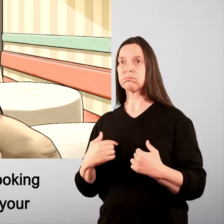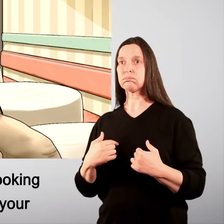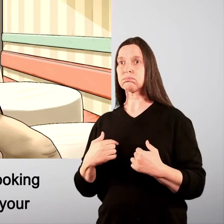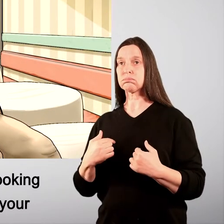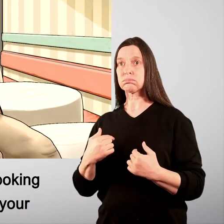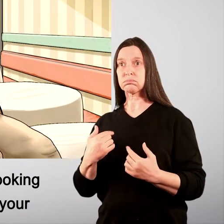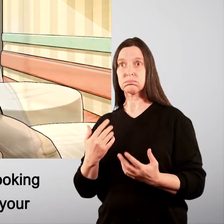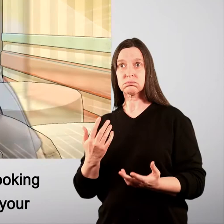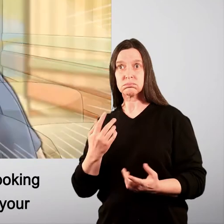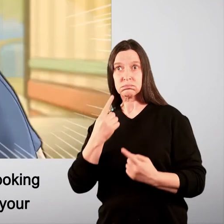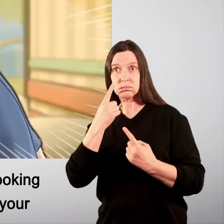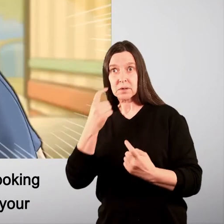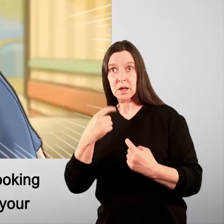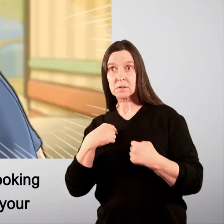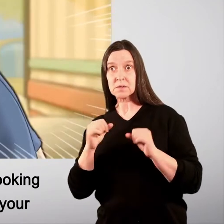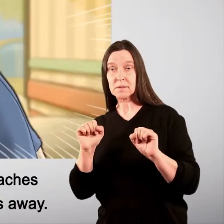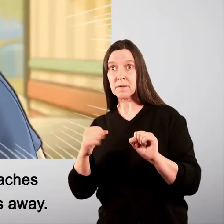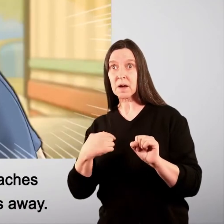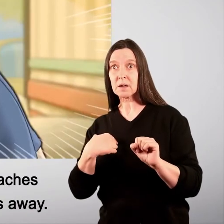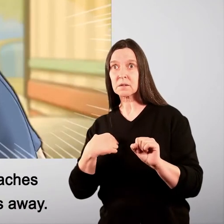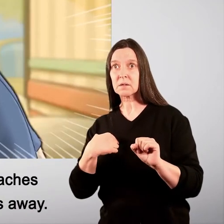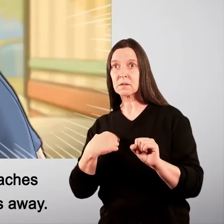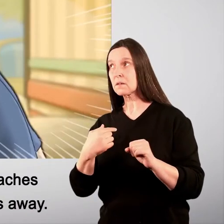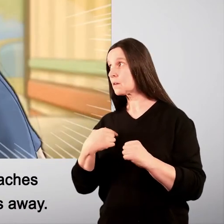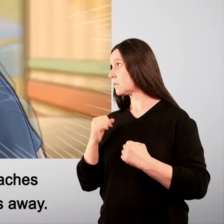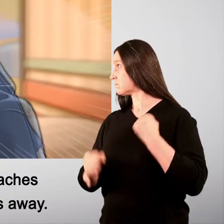you, shouts, "I'm going to knock your block off."